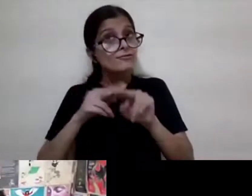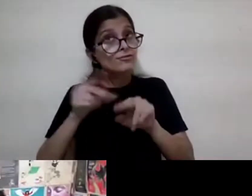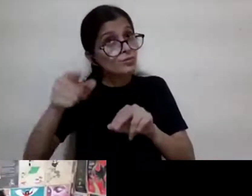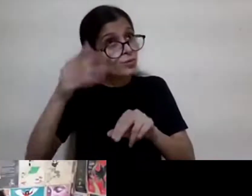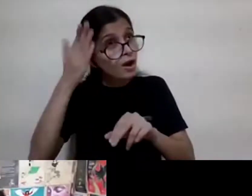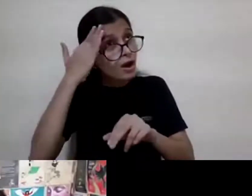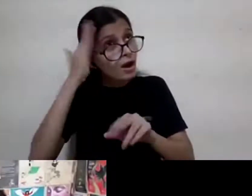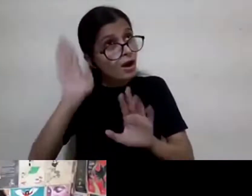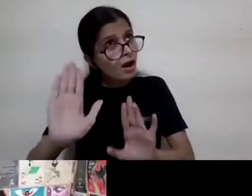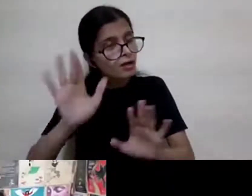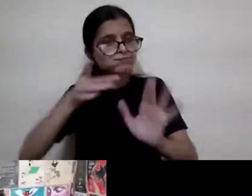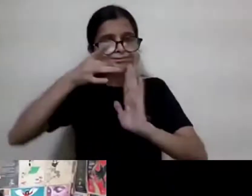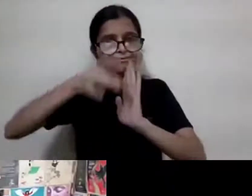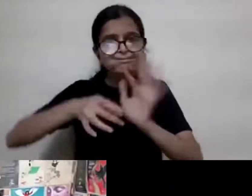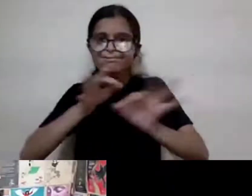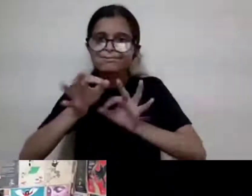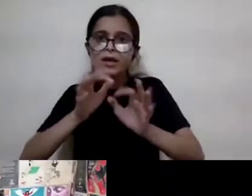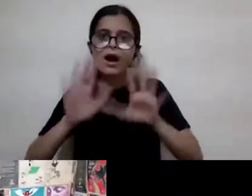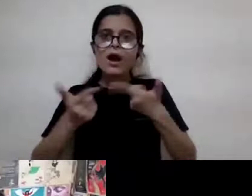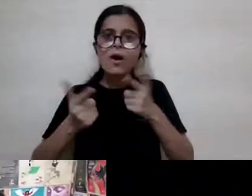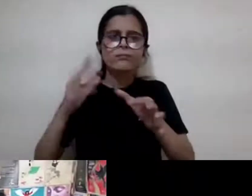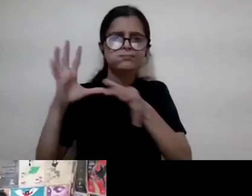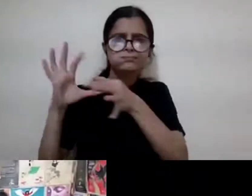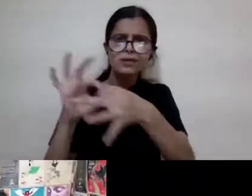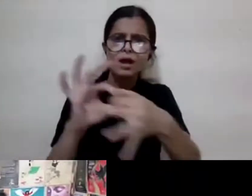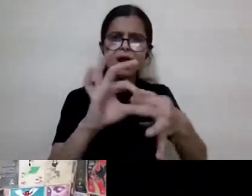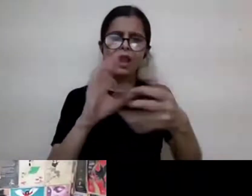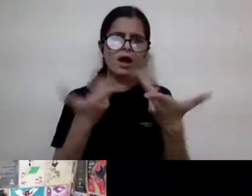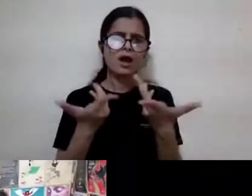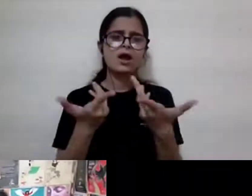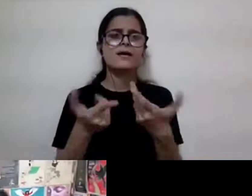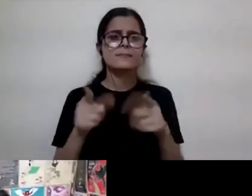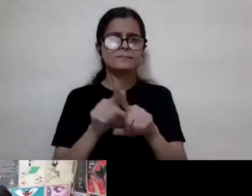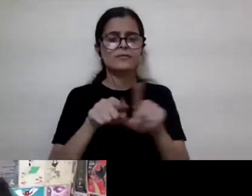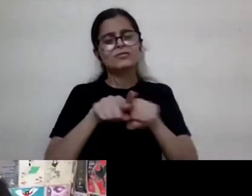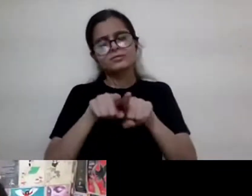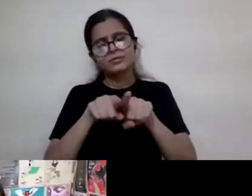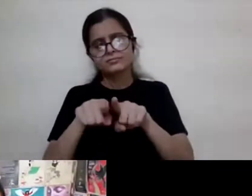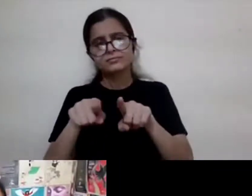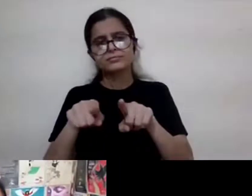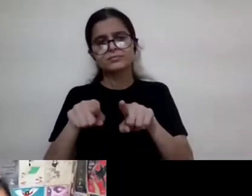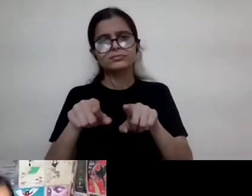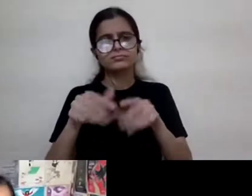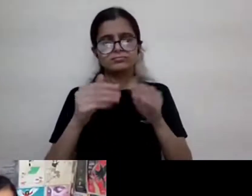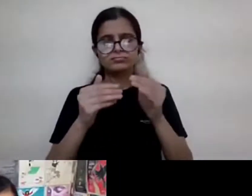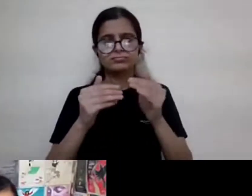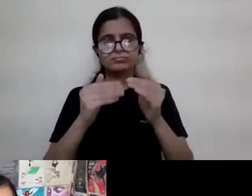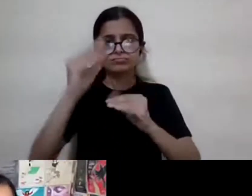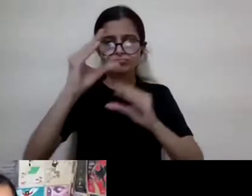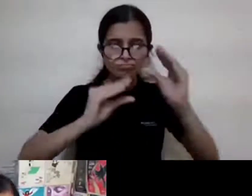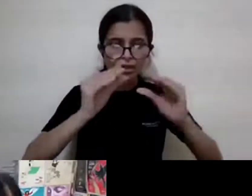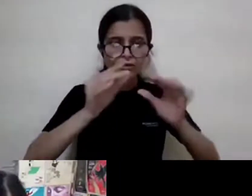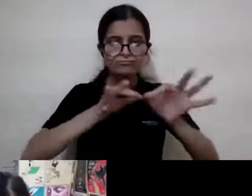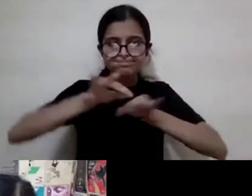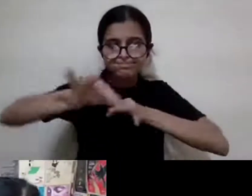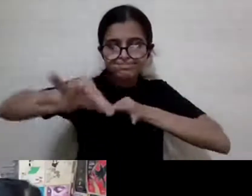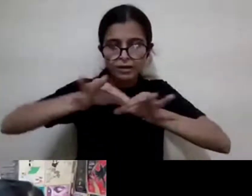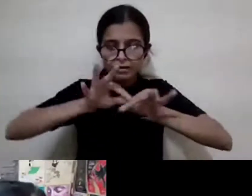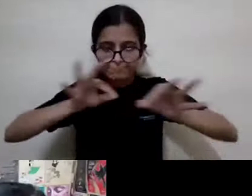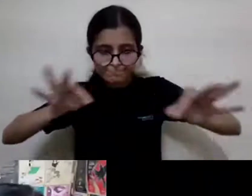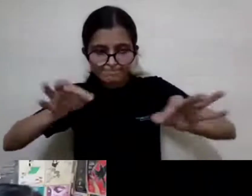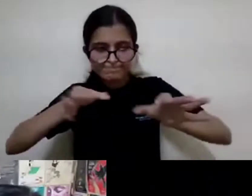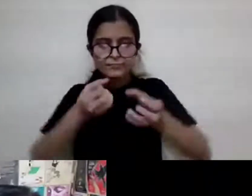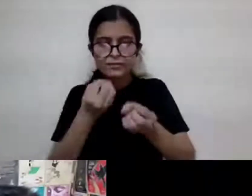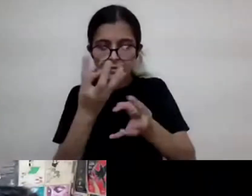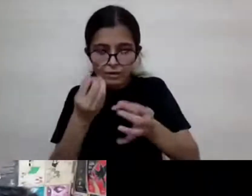description, which is, connecting, for example, sizes to like measures which are understandable